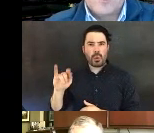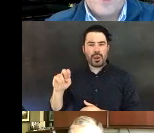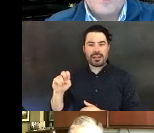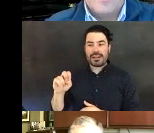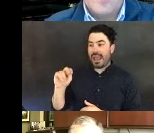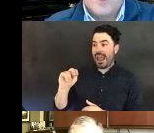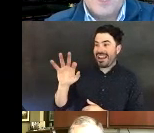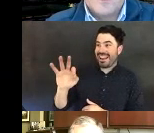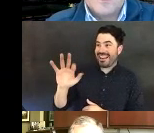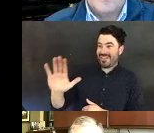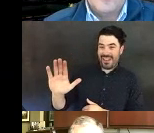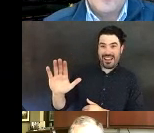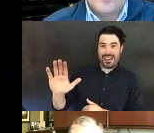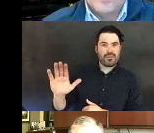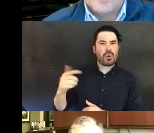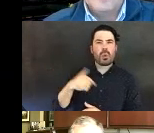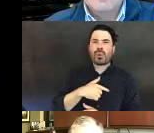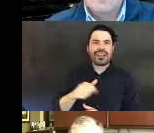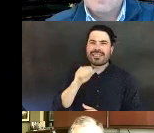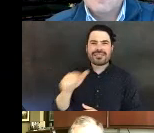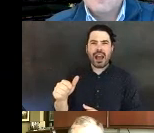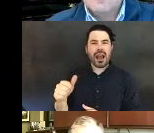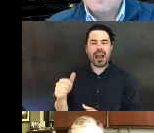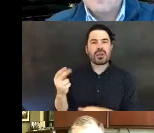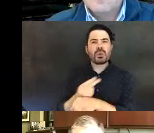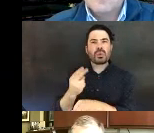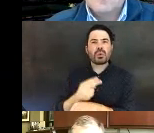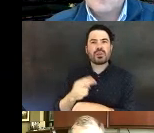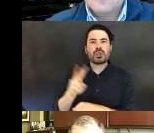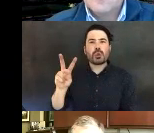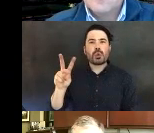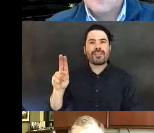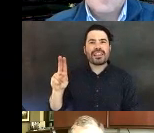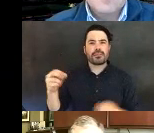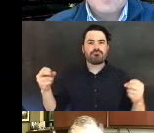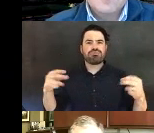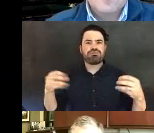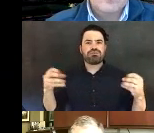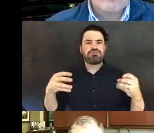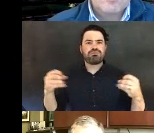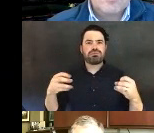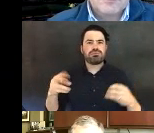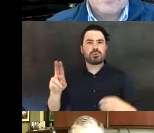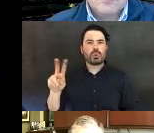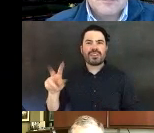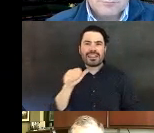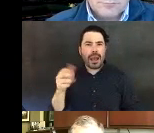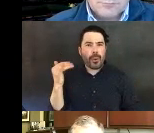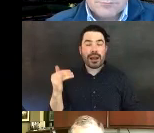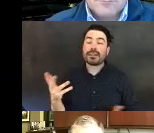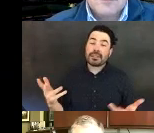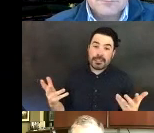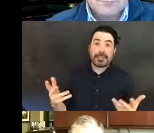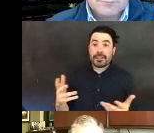masks when the UV reprocessing was working? Yeah, so there are risks and benefits for all these things.